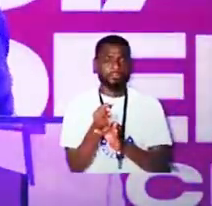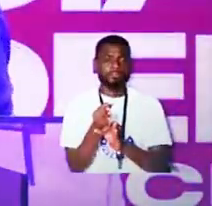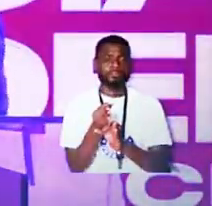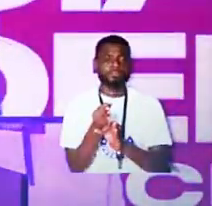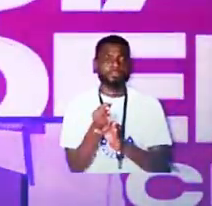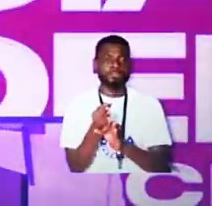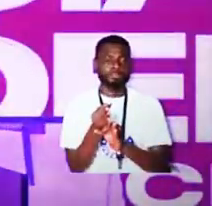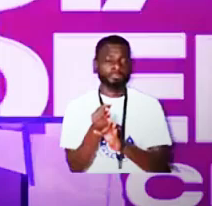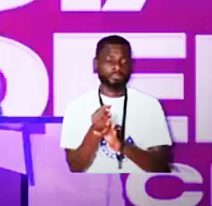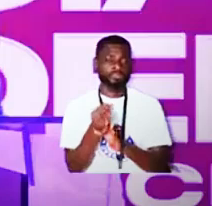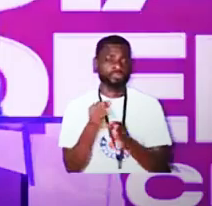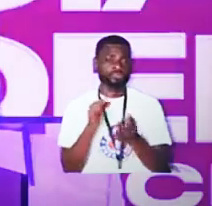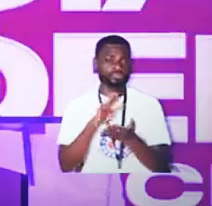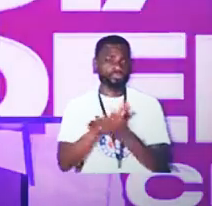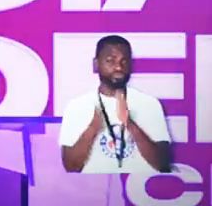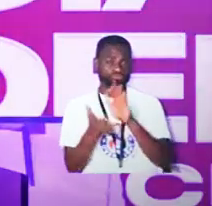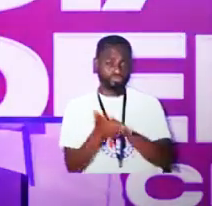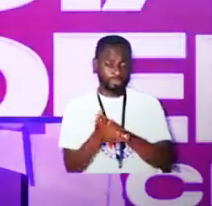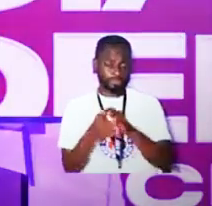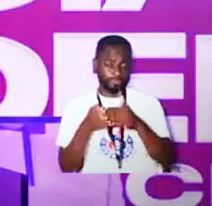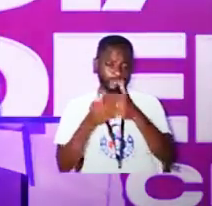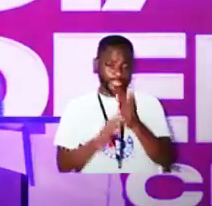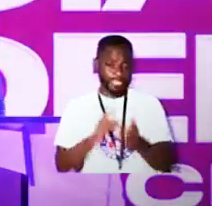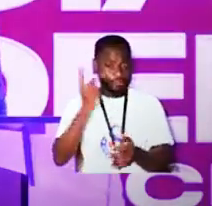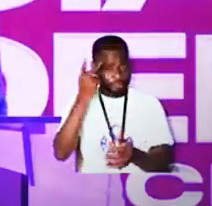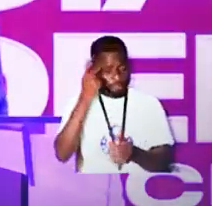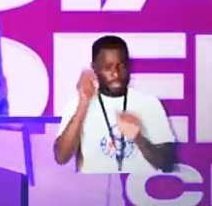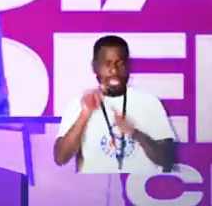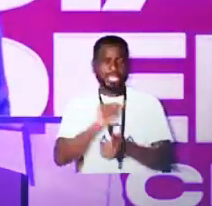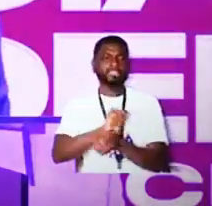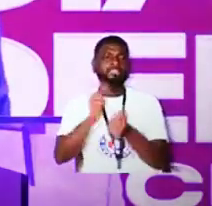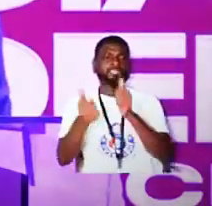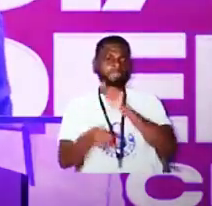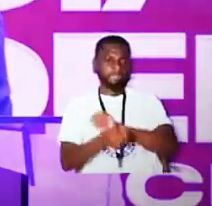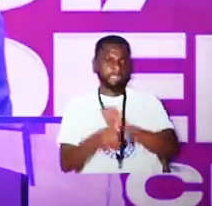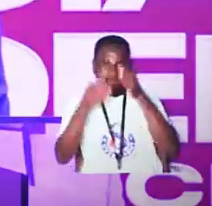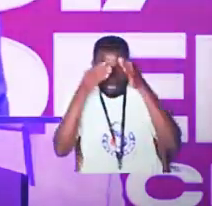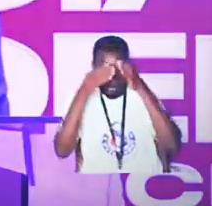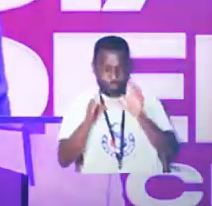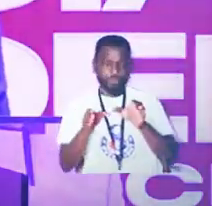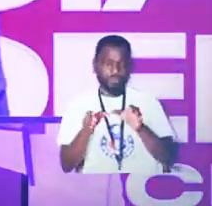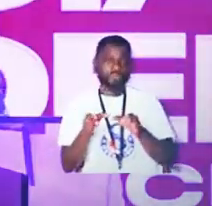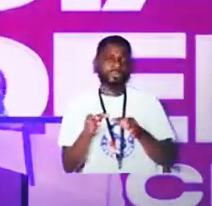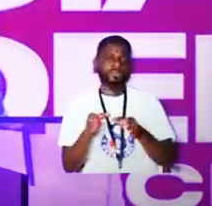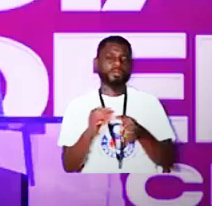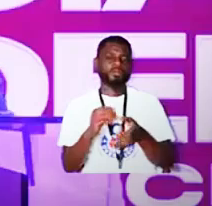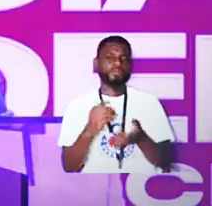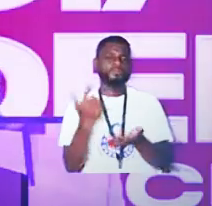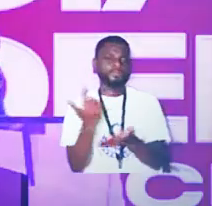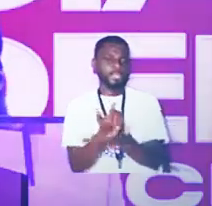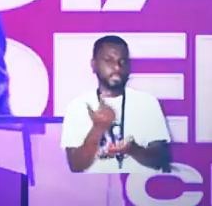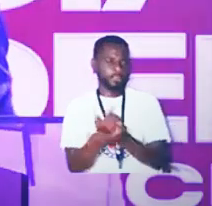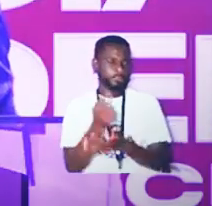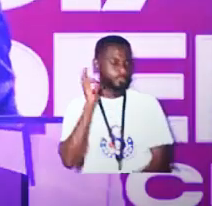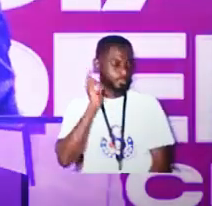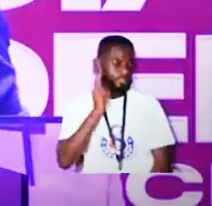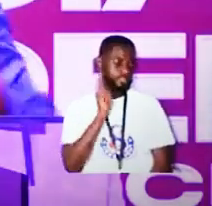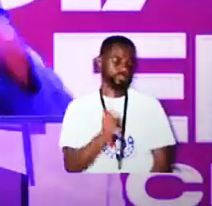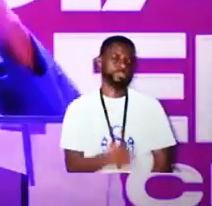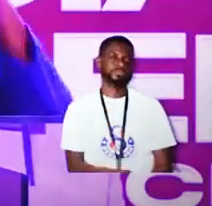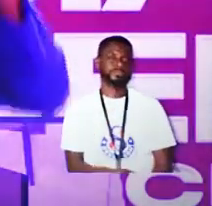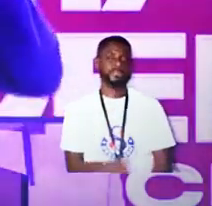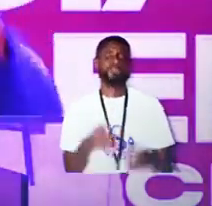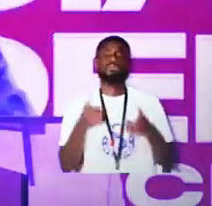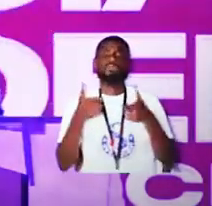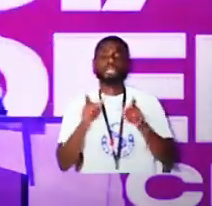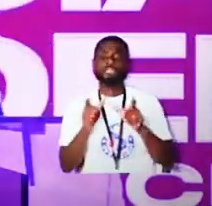politicians and leaders, can alter the course of Ghana's political history. So let